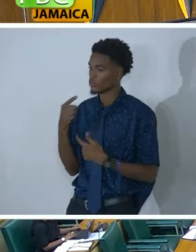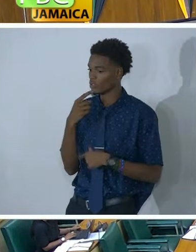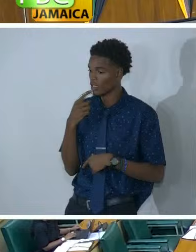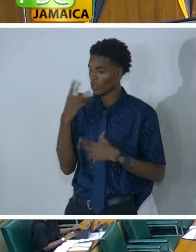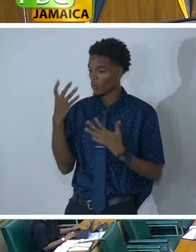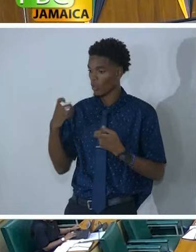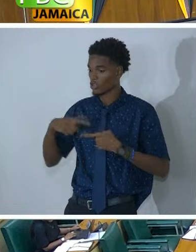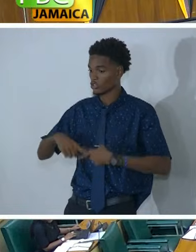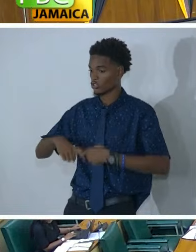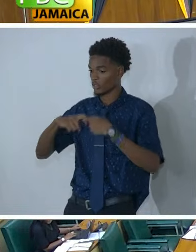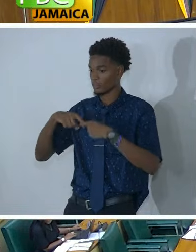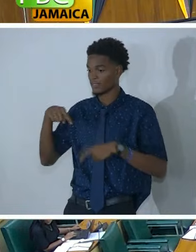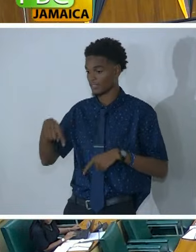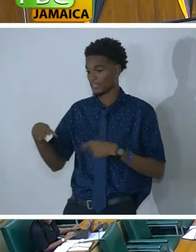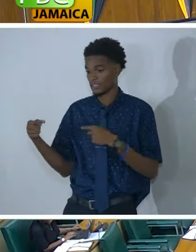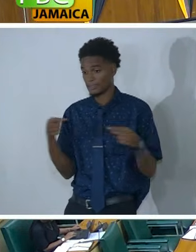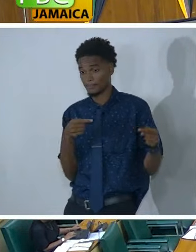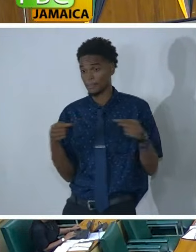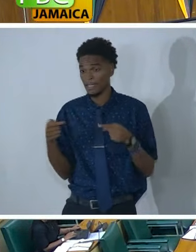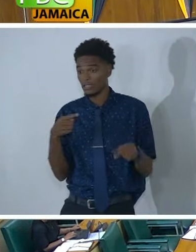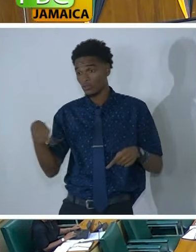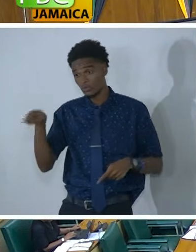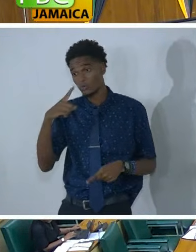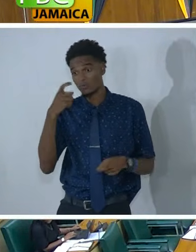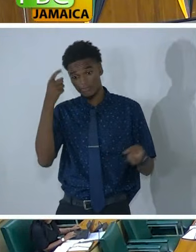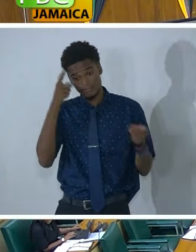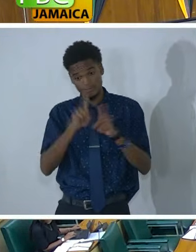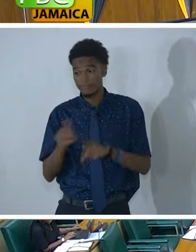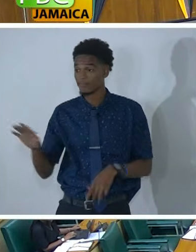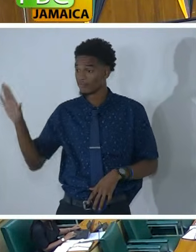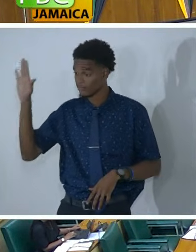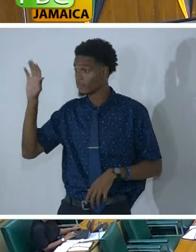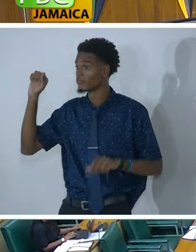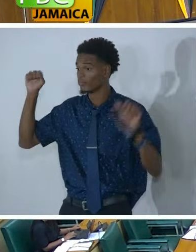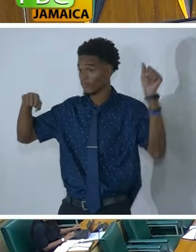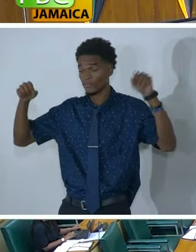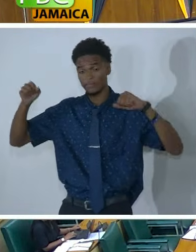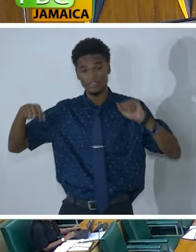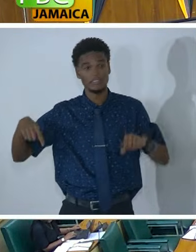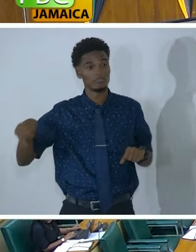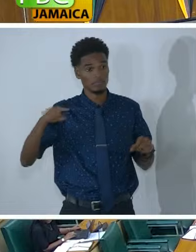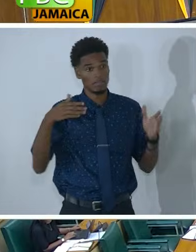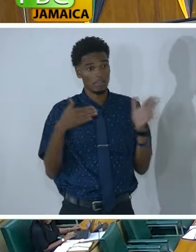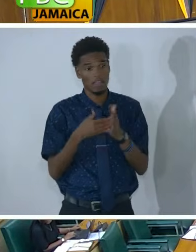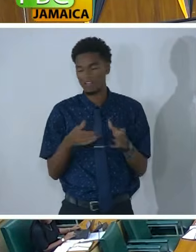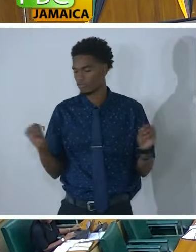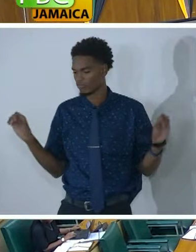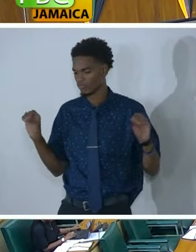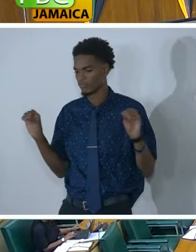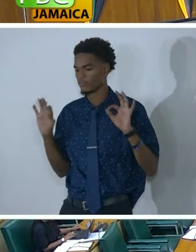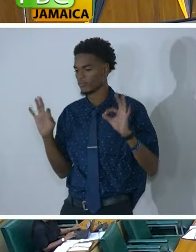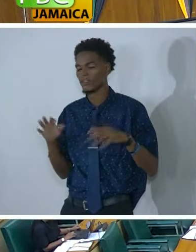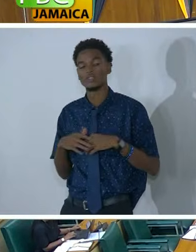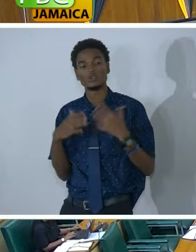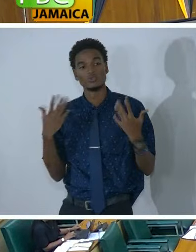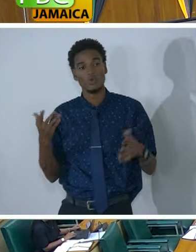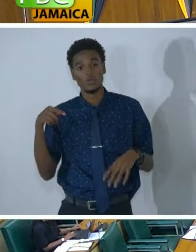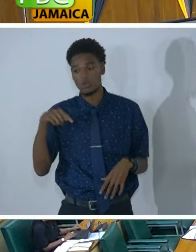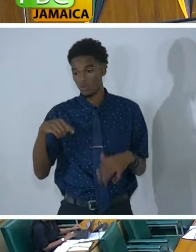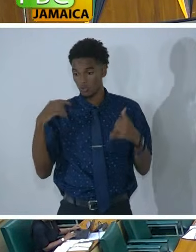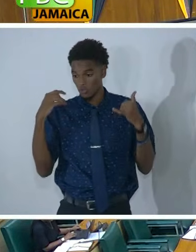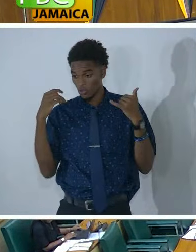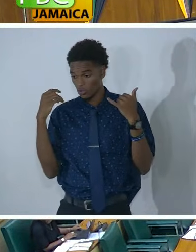the suspension of the debate. Those in favor? Those against? Ayes have it. Mr. Speaker, it is